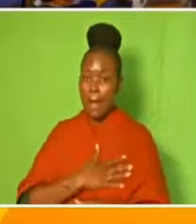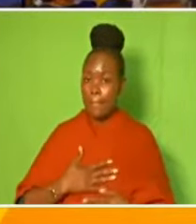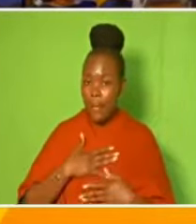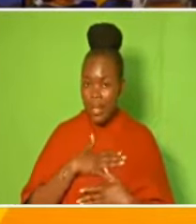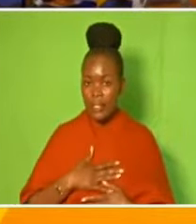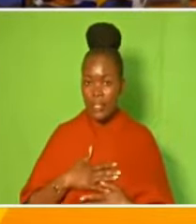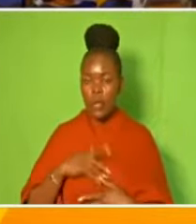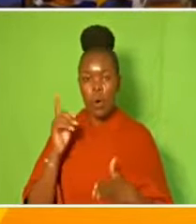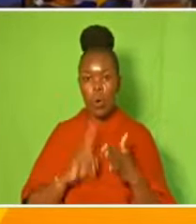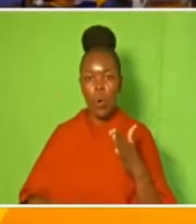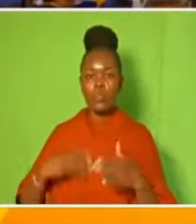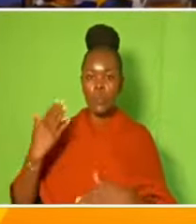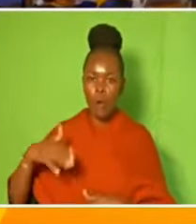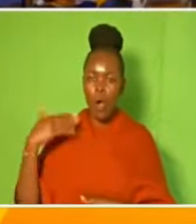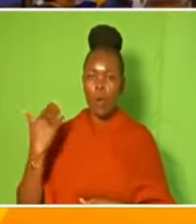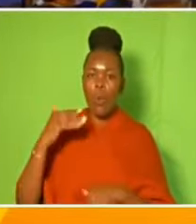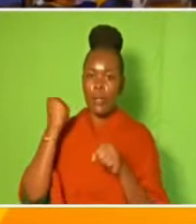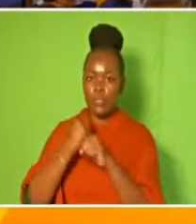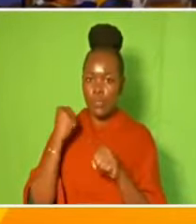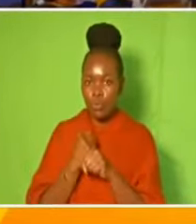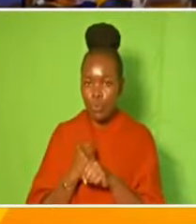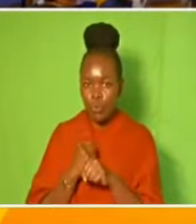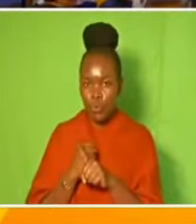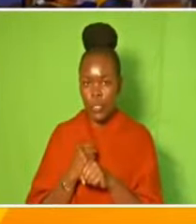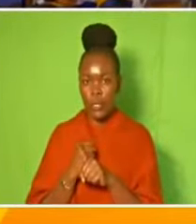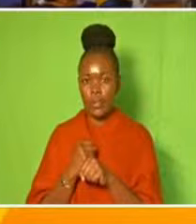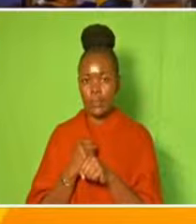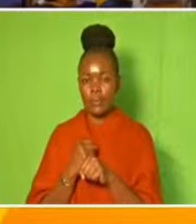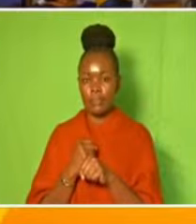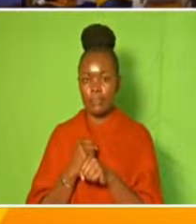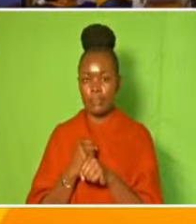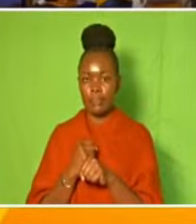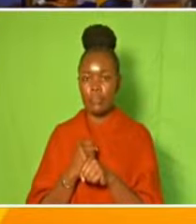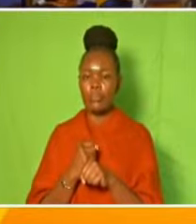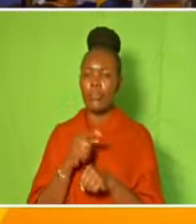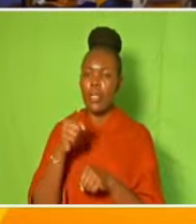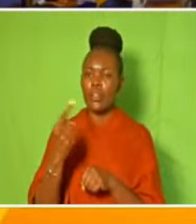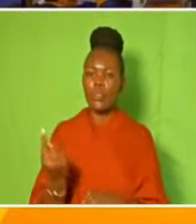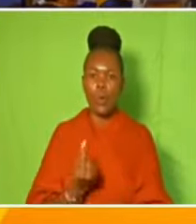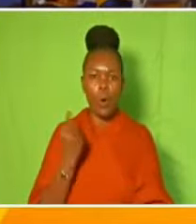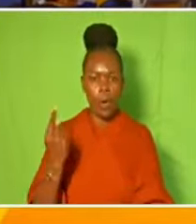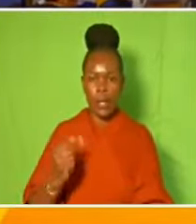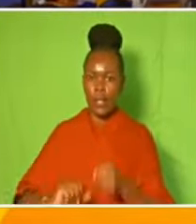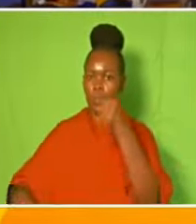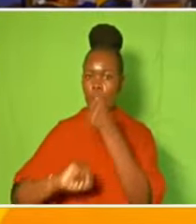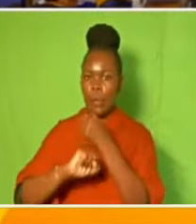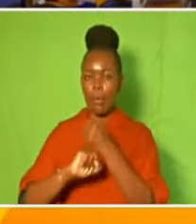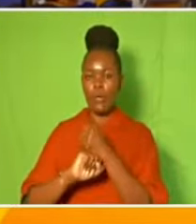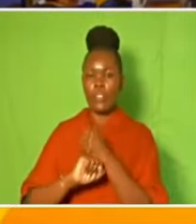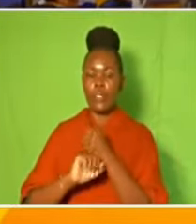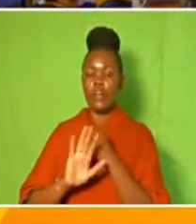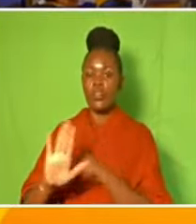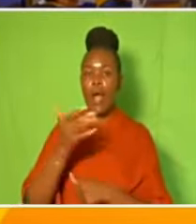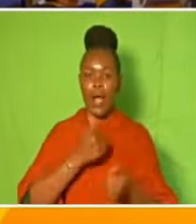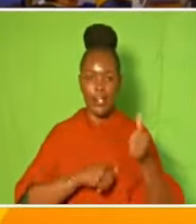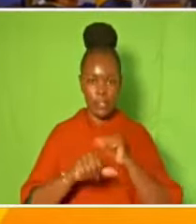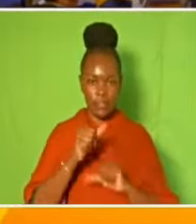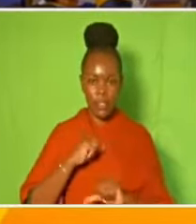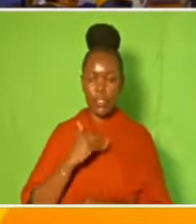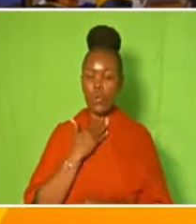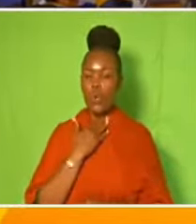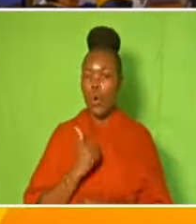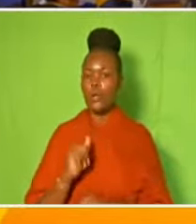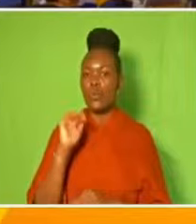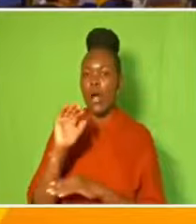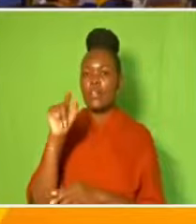have been doing going round in regards to mass registration was only to support your activities. We want to request